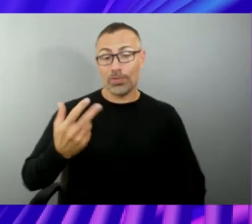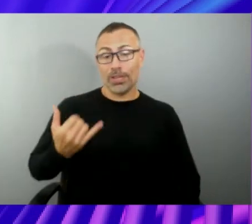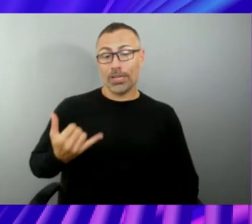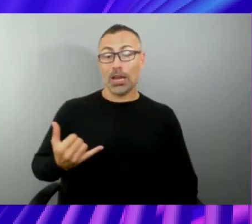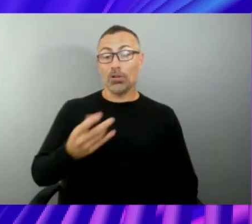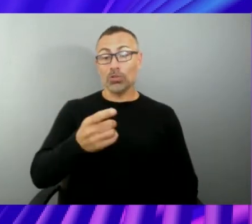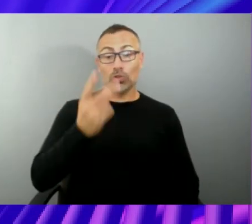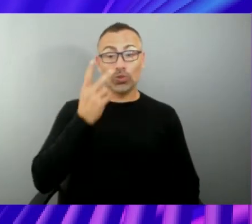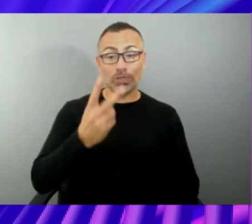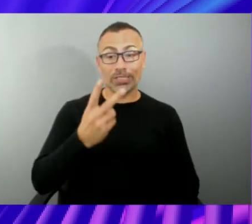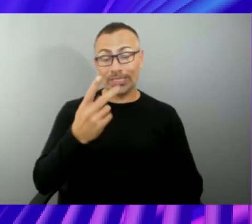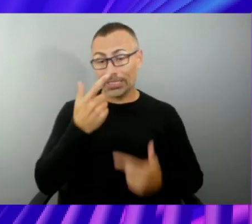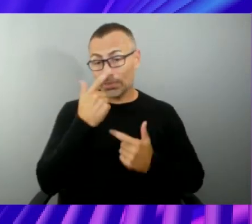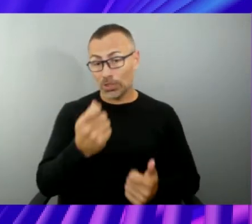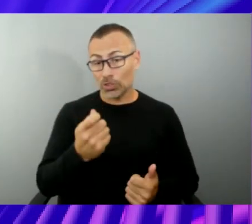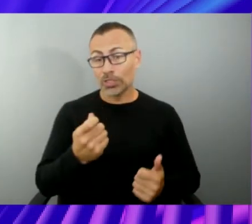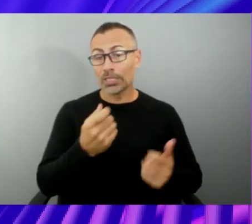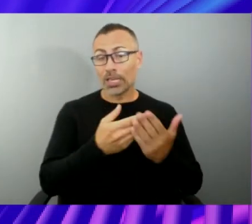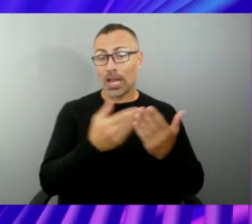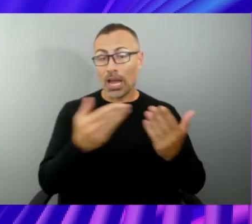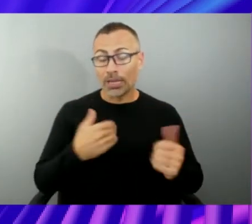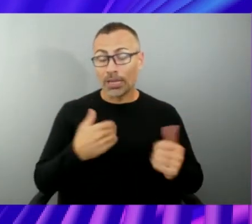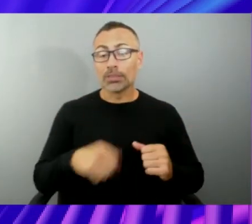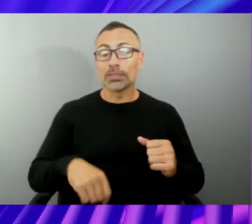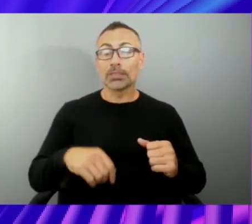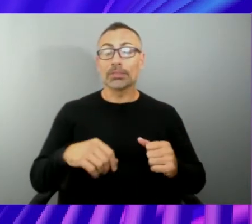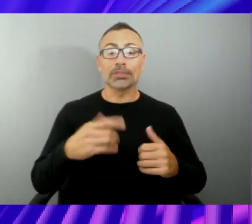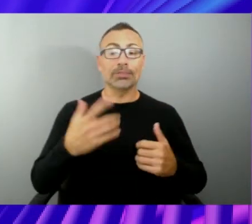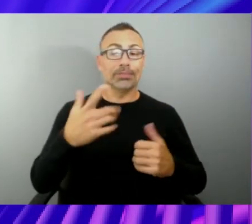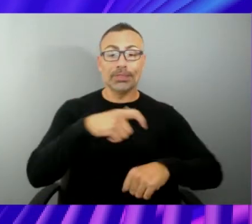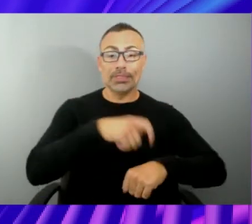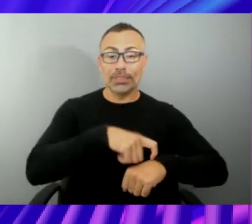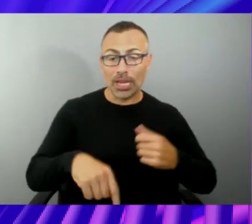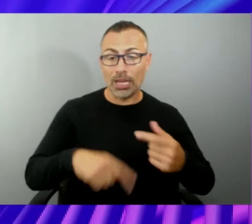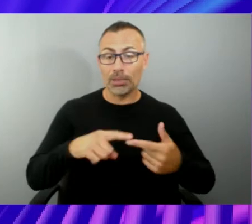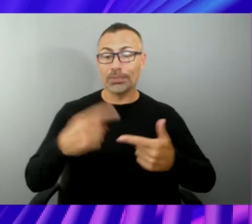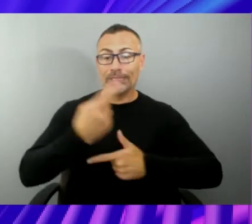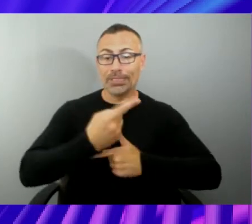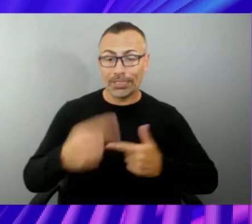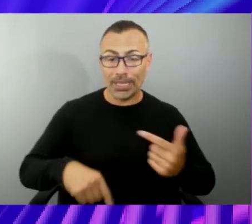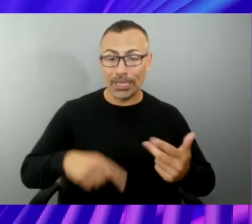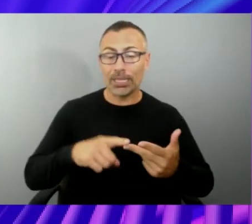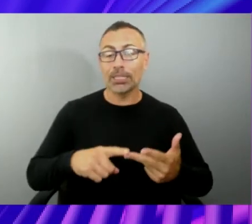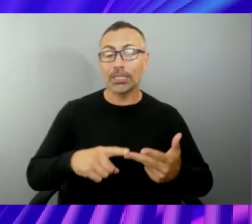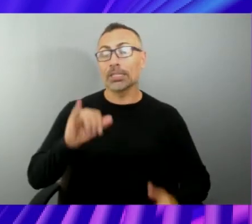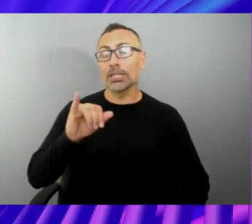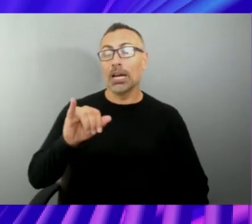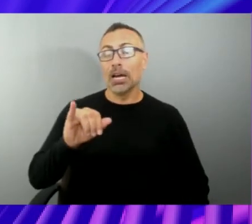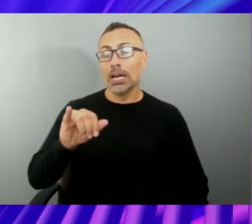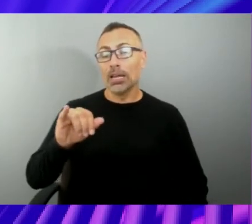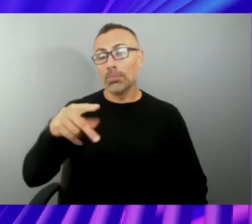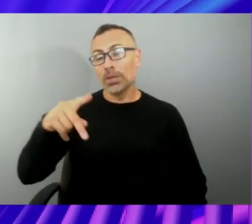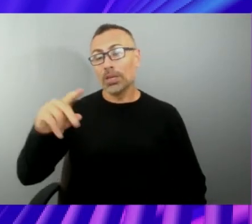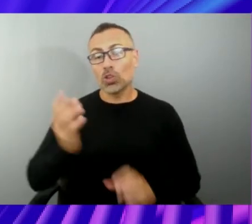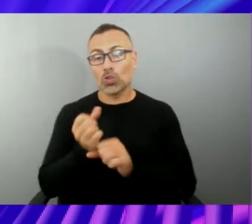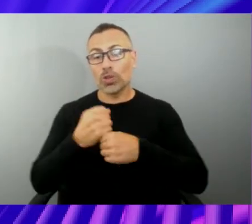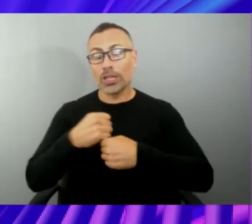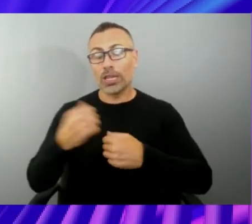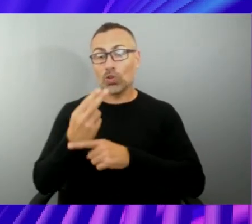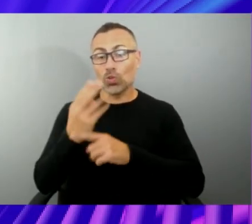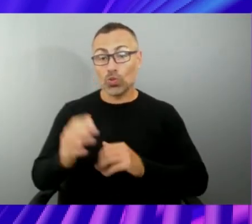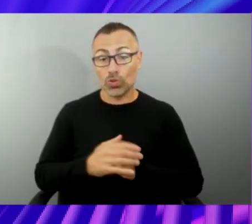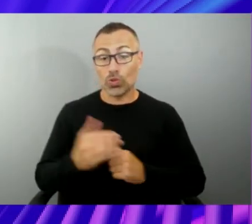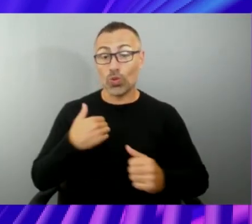event time and date also includes the date. Yes. The API call create user. You have a different source IP address.